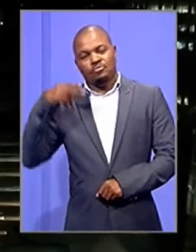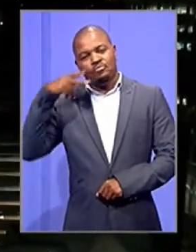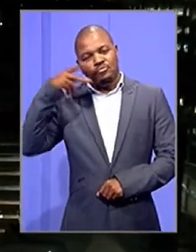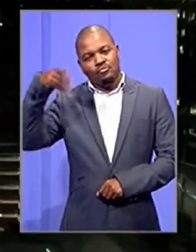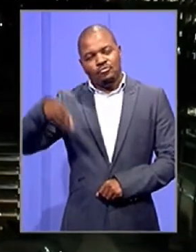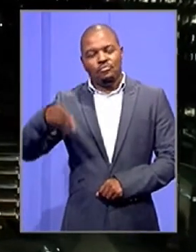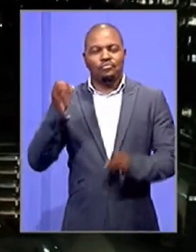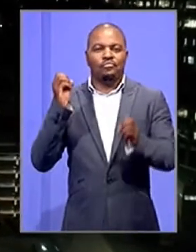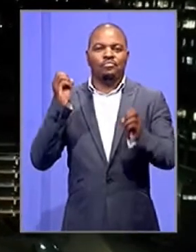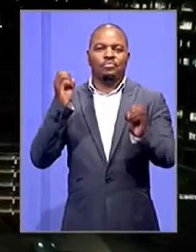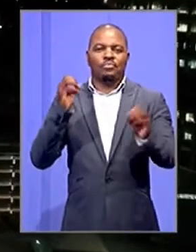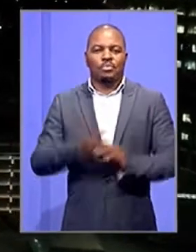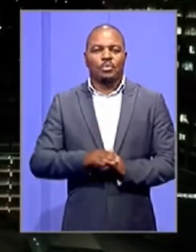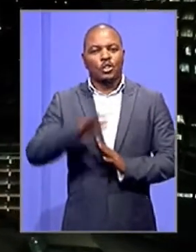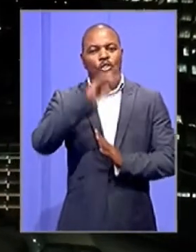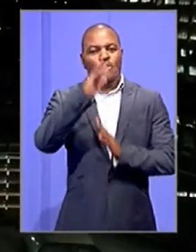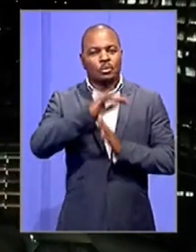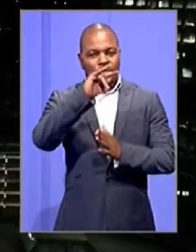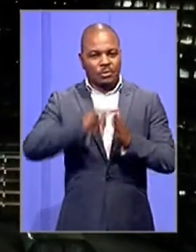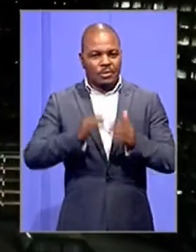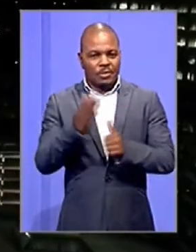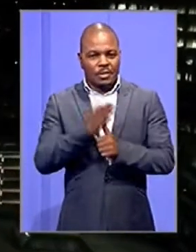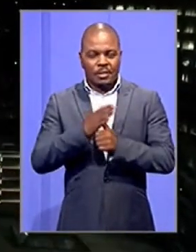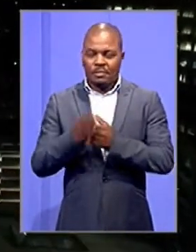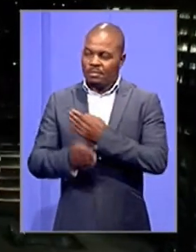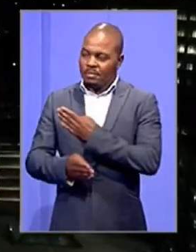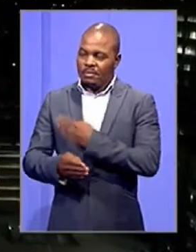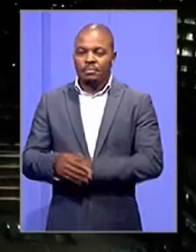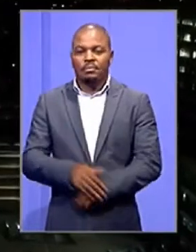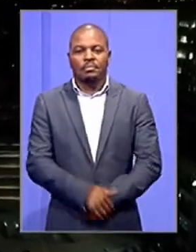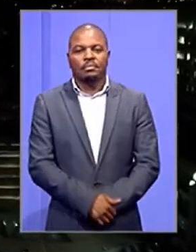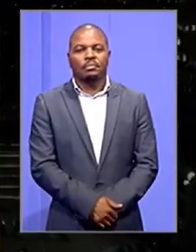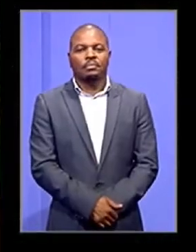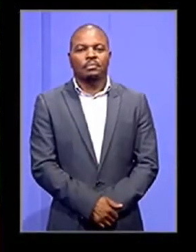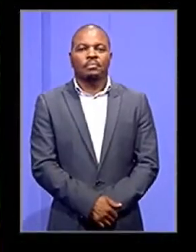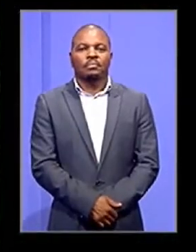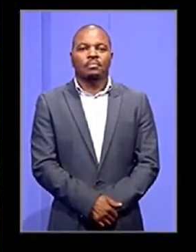mmogo Augustine Letlalo re thoma pele ka dihlogo tsa tsona.